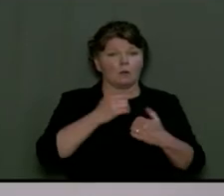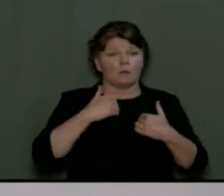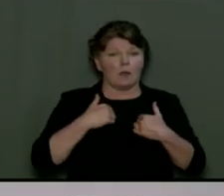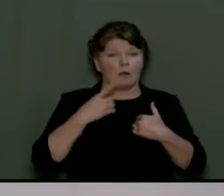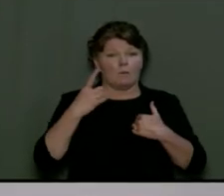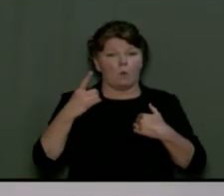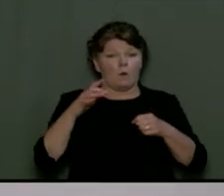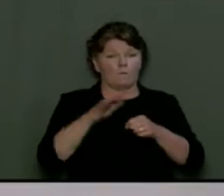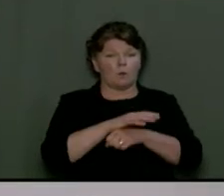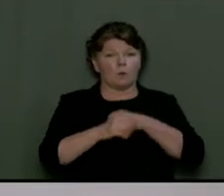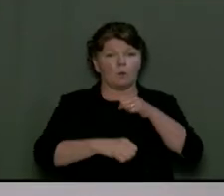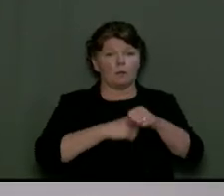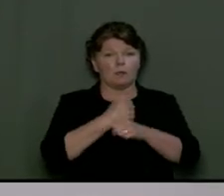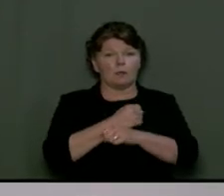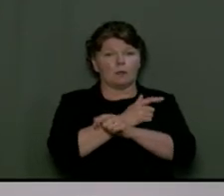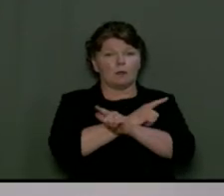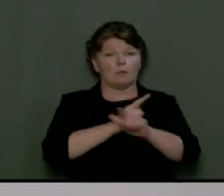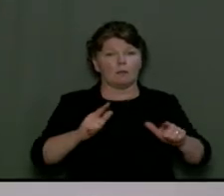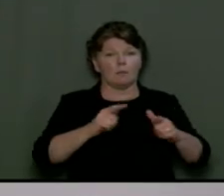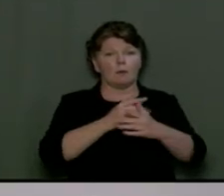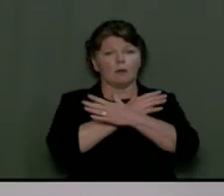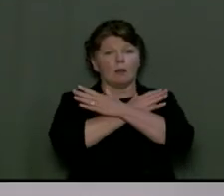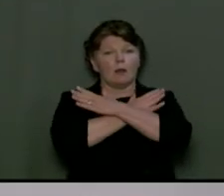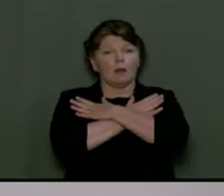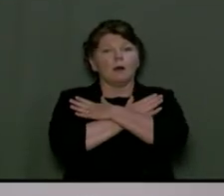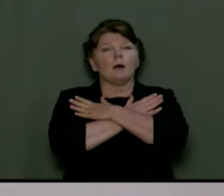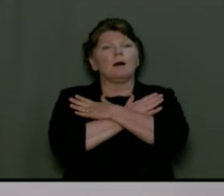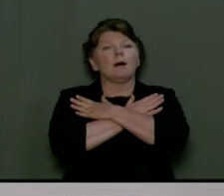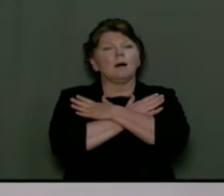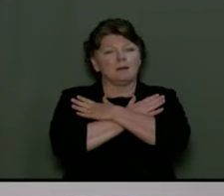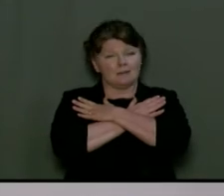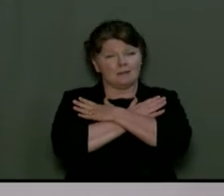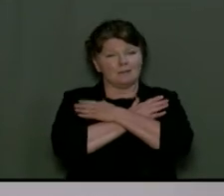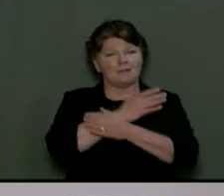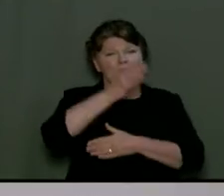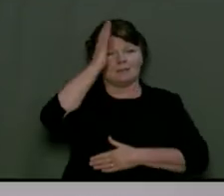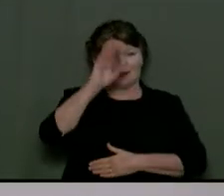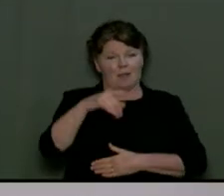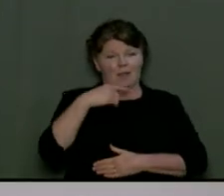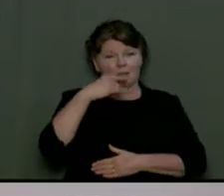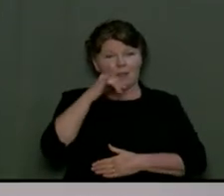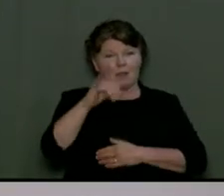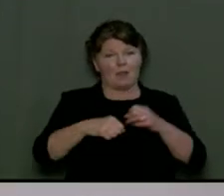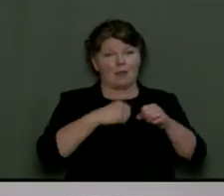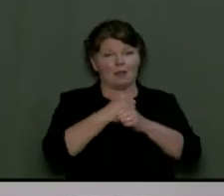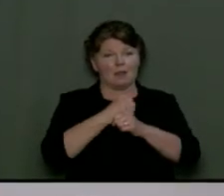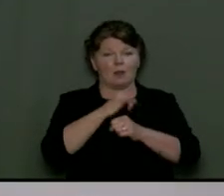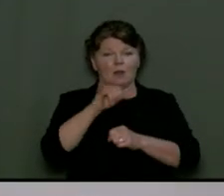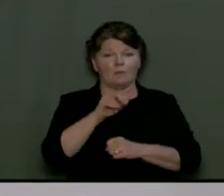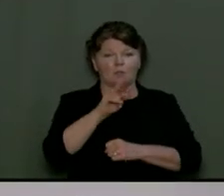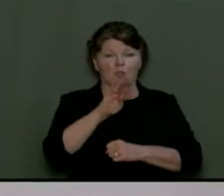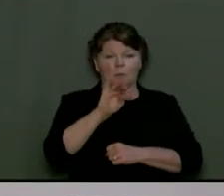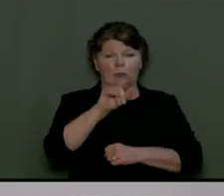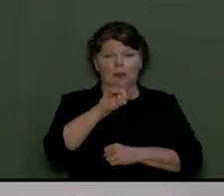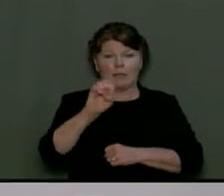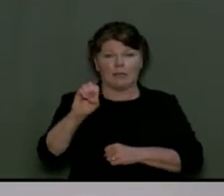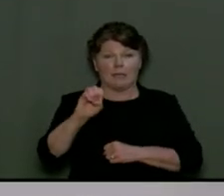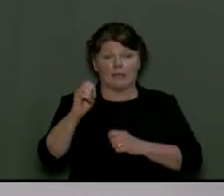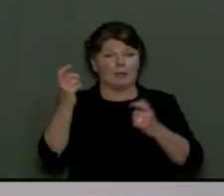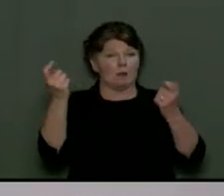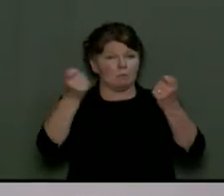liberty and rest. And this is what God said about that year of Jubilee. He said, don't